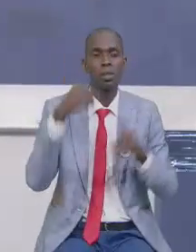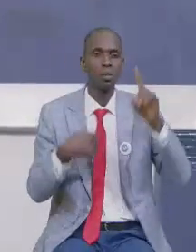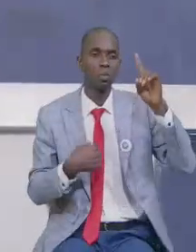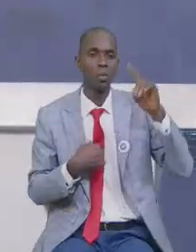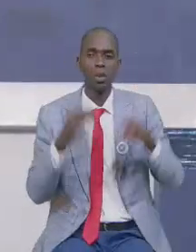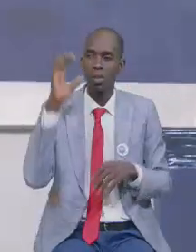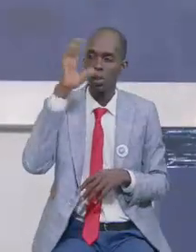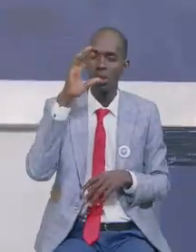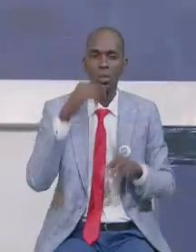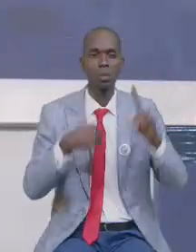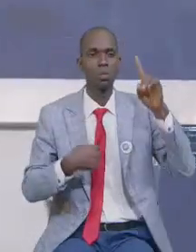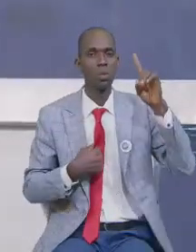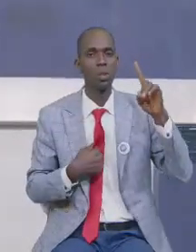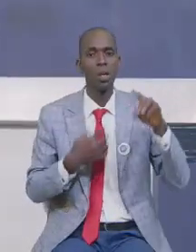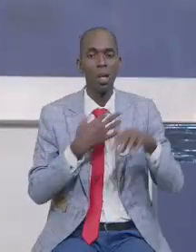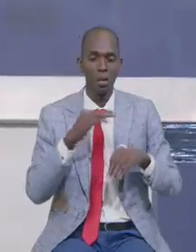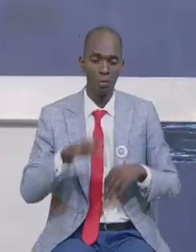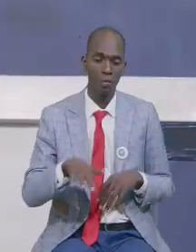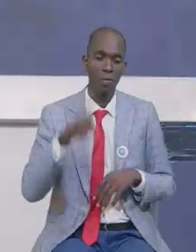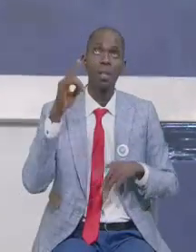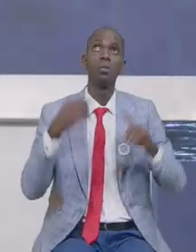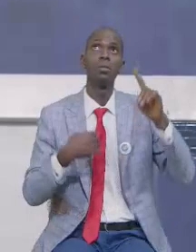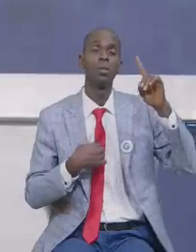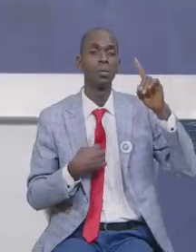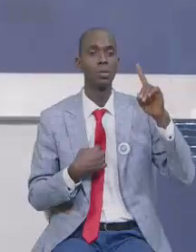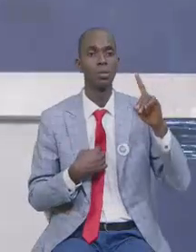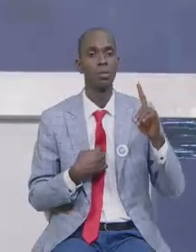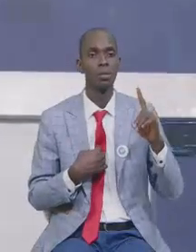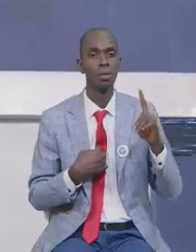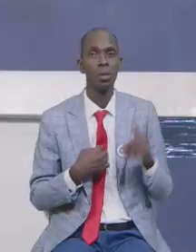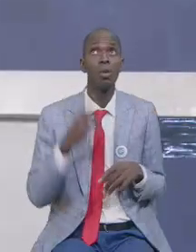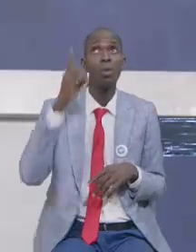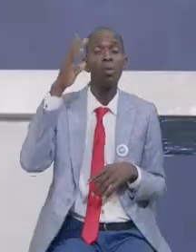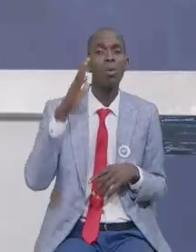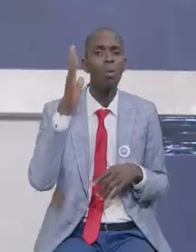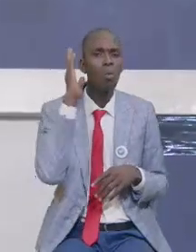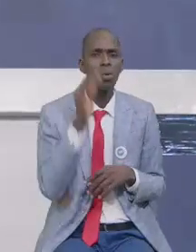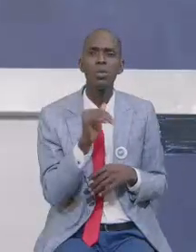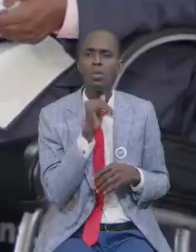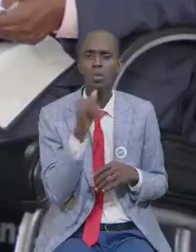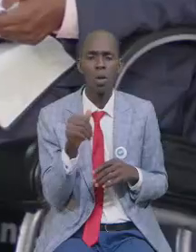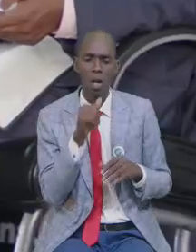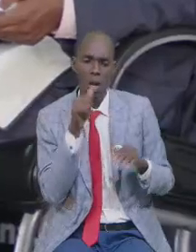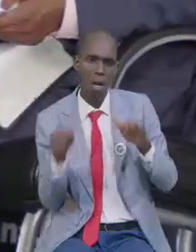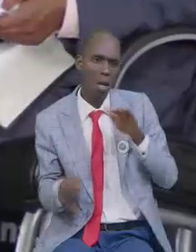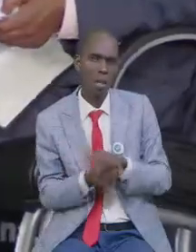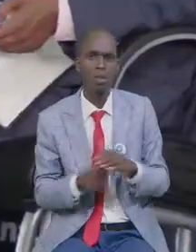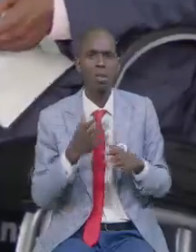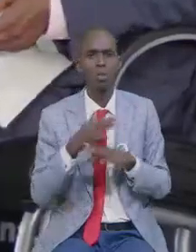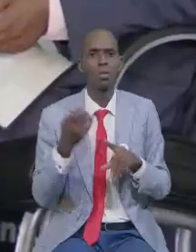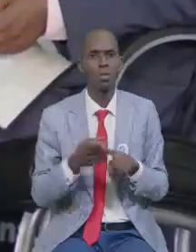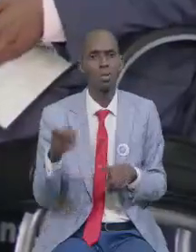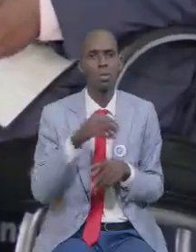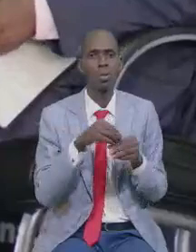me, and find me. God will not hide away from you. He